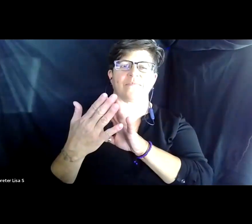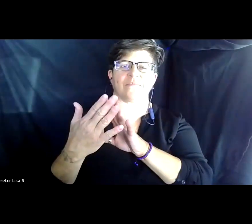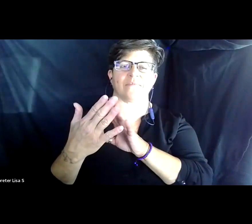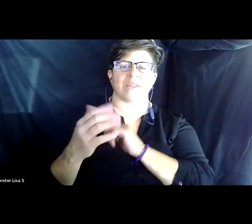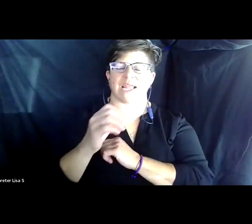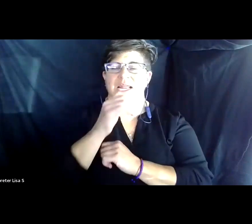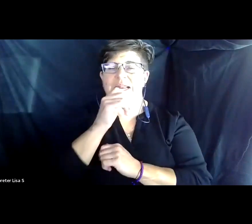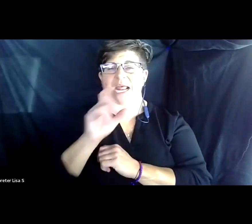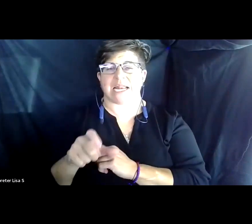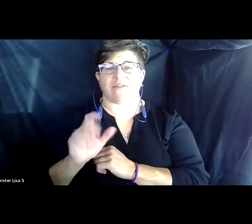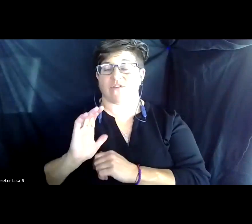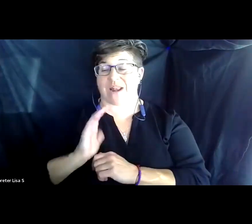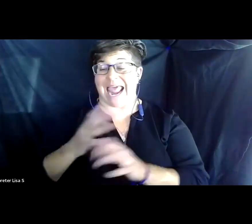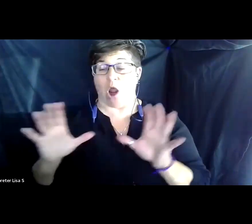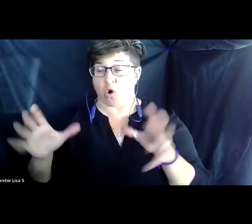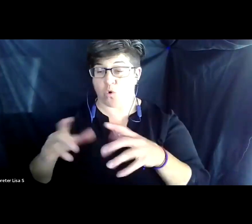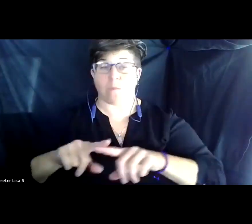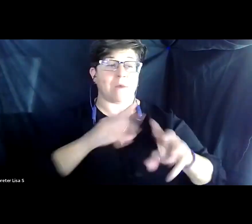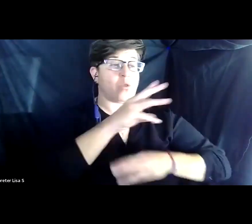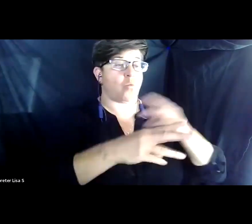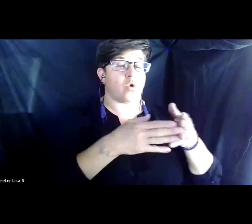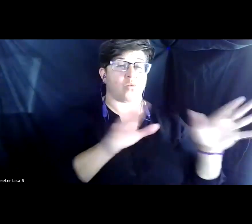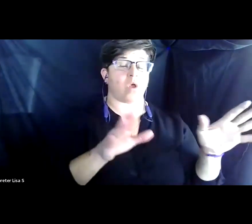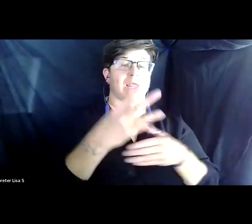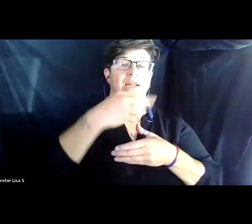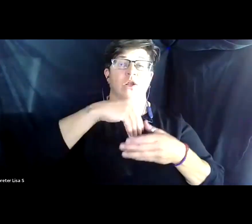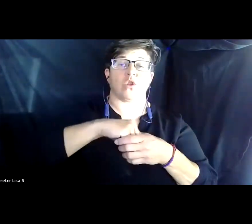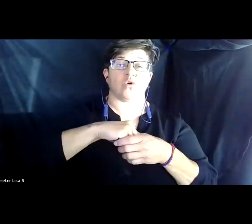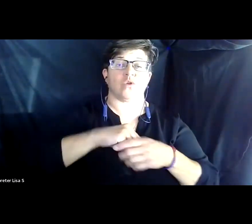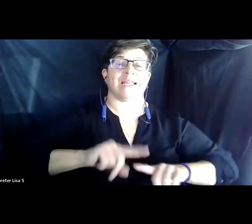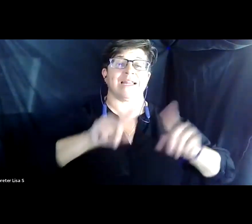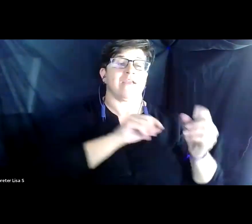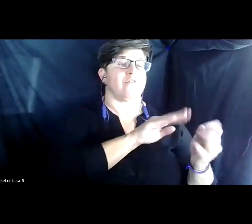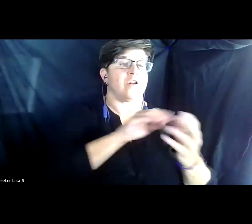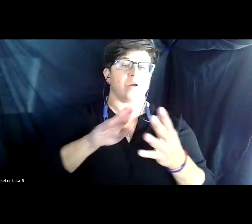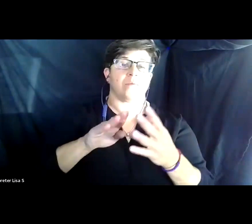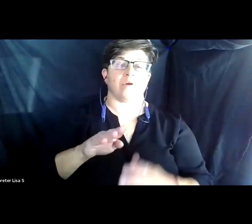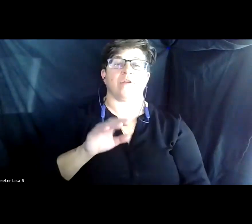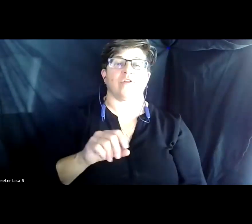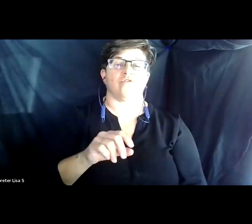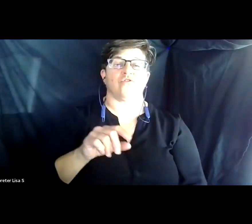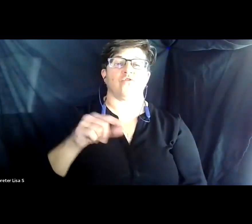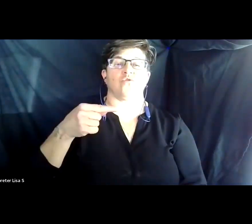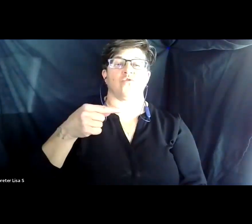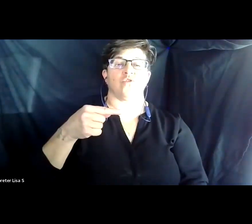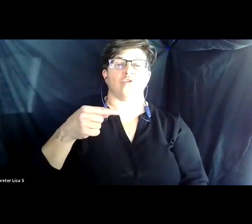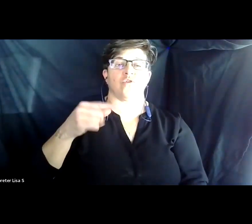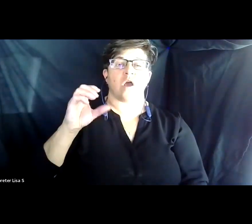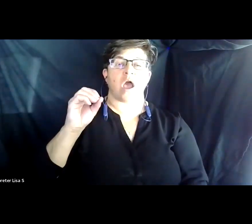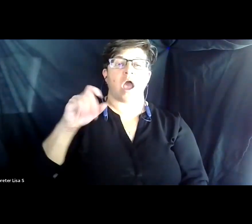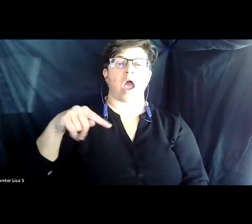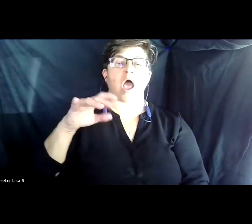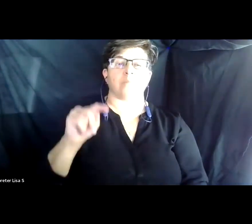necessarily in our consortium, but worldwide, including the different approaches to optogenetics, as well as the new approach